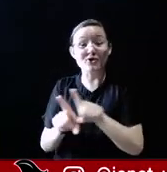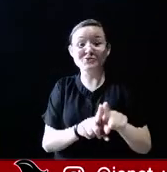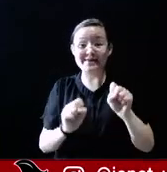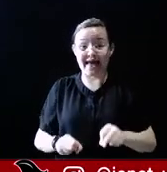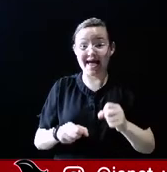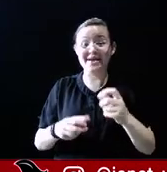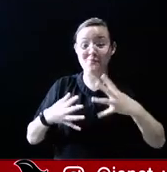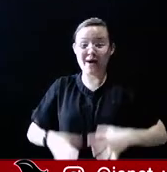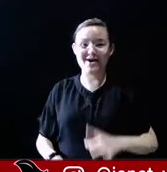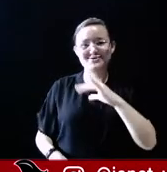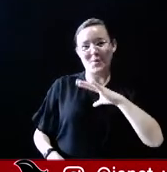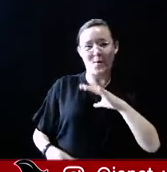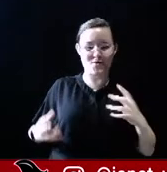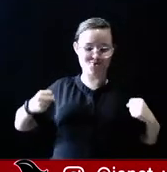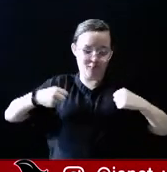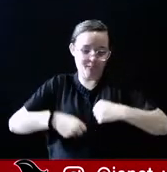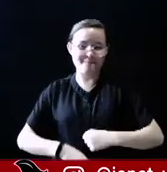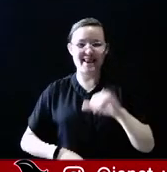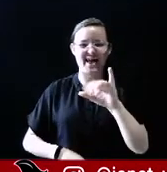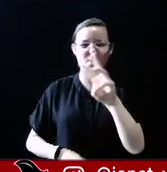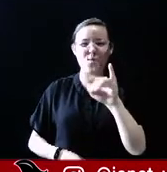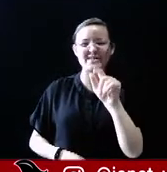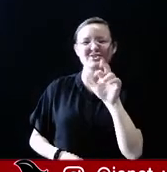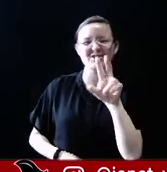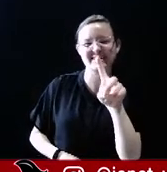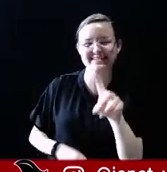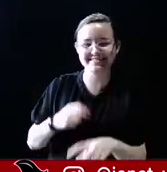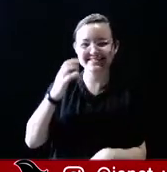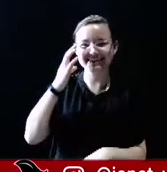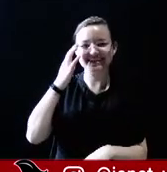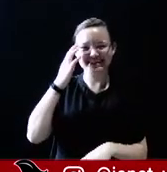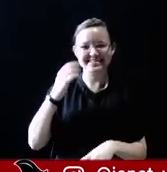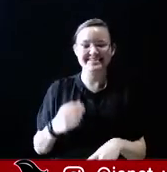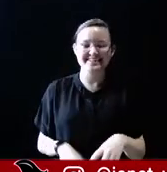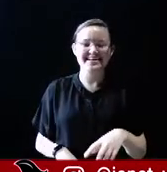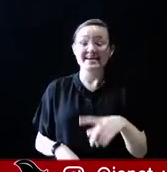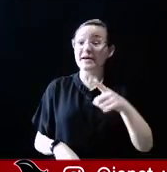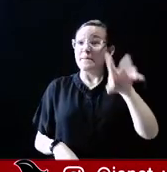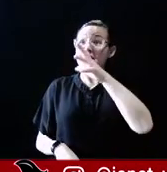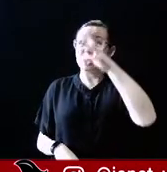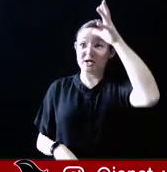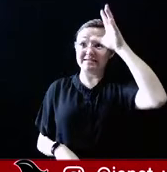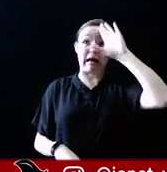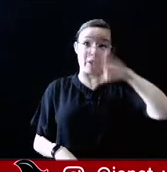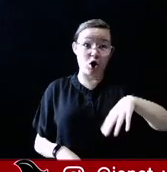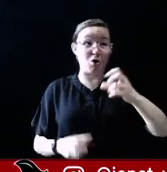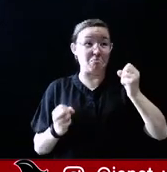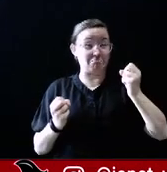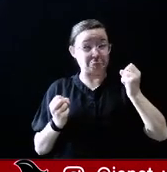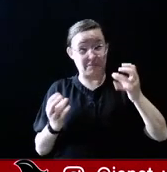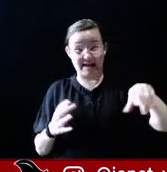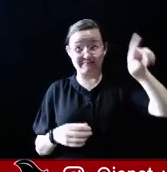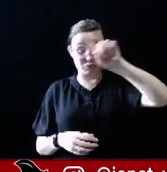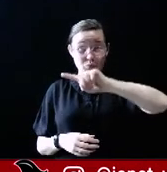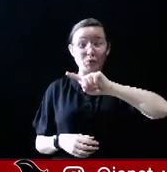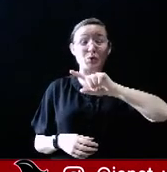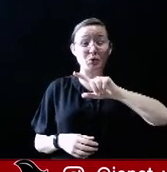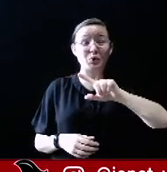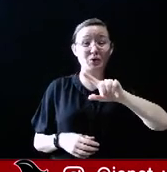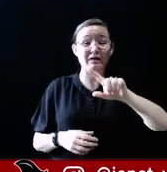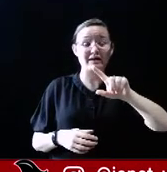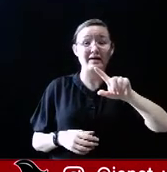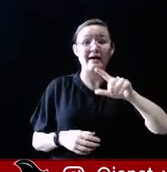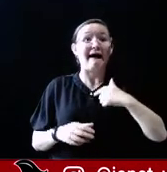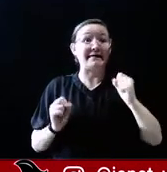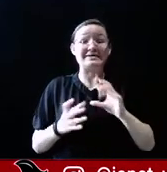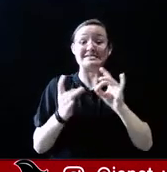robe. And as for parents, I understand that for the vast majority of you, I could say whatever